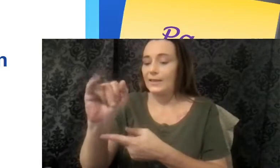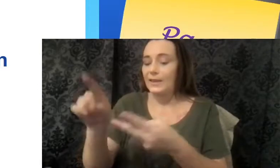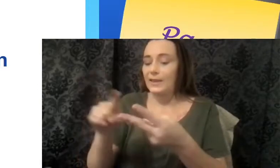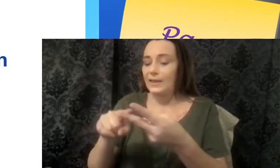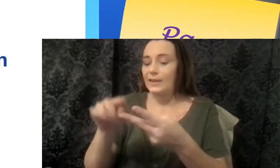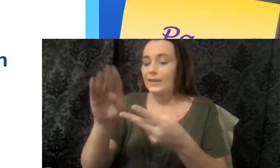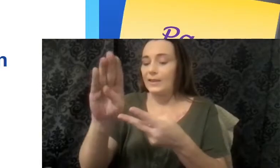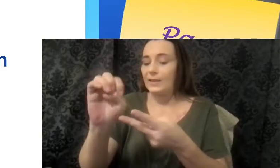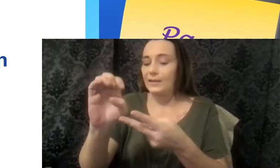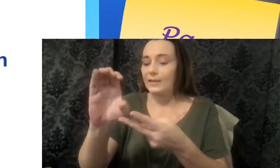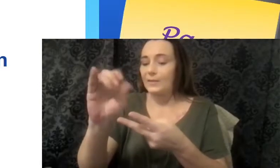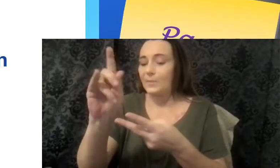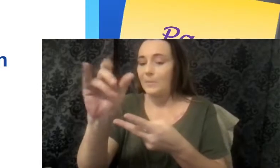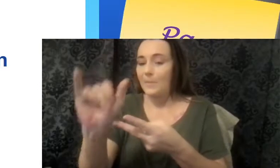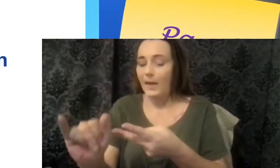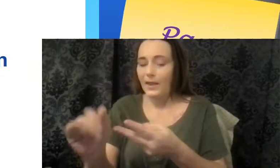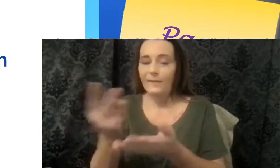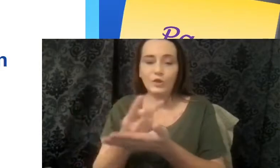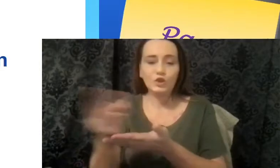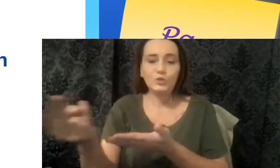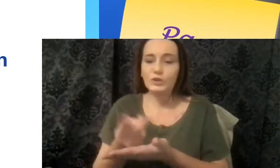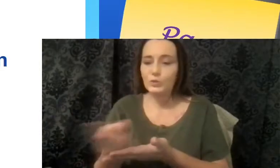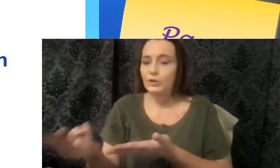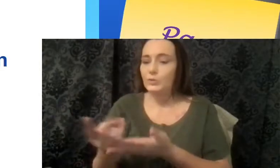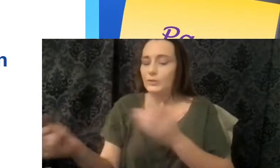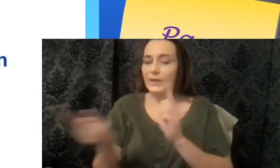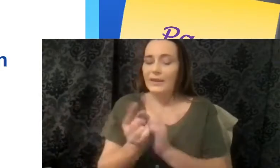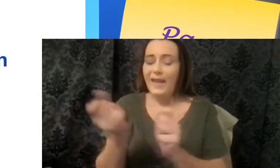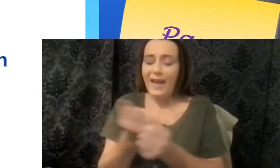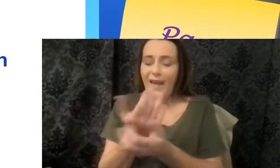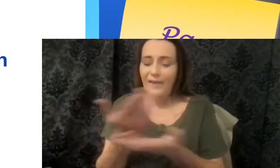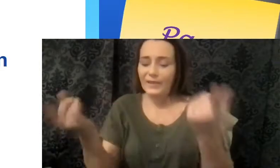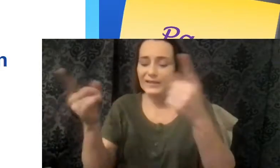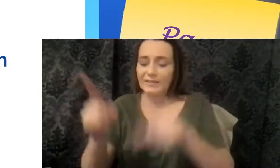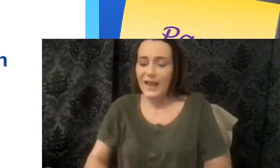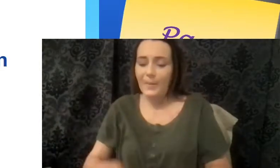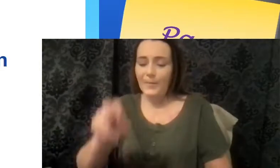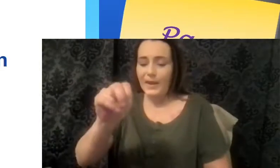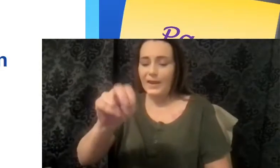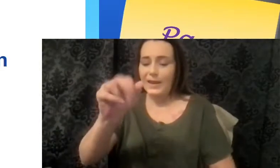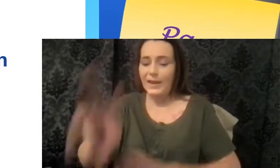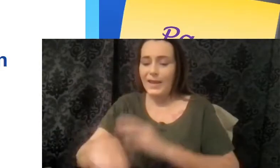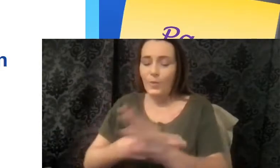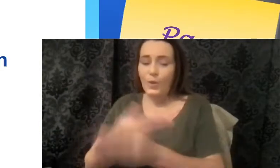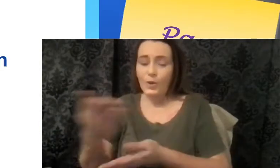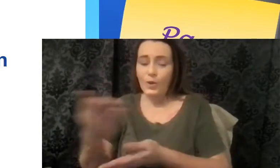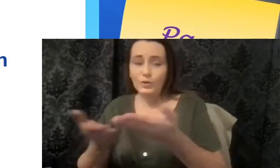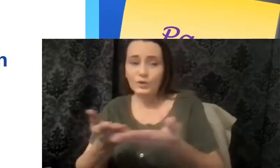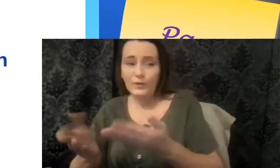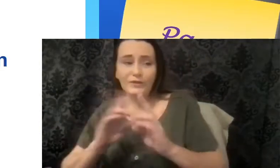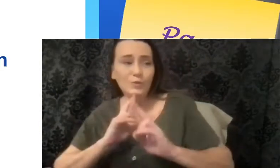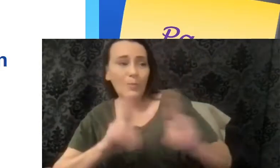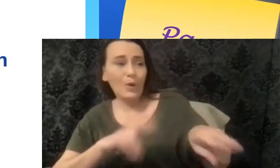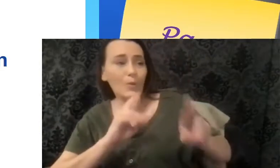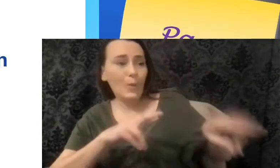NA World Services is reported to us. Anthony, currently, have you seen the videos? On a very regular basis, he's putting